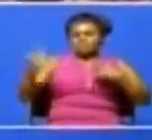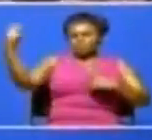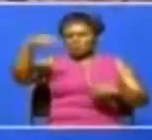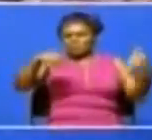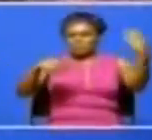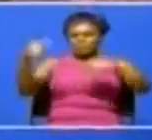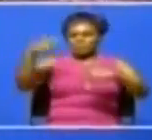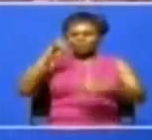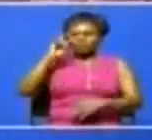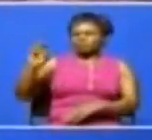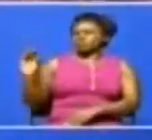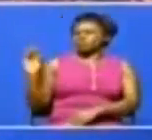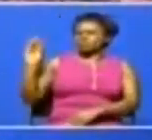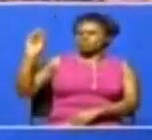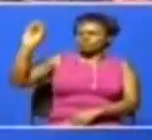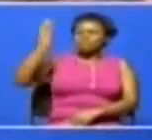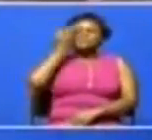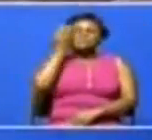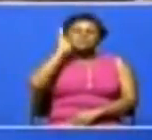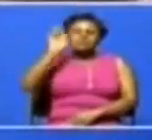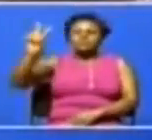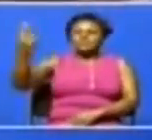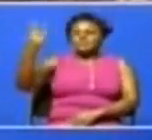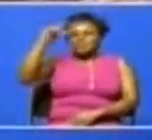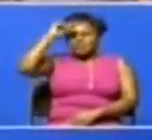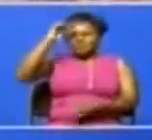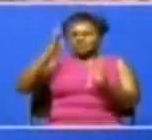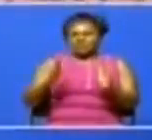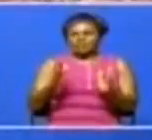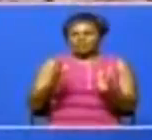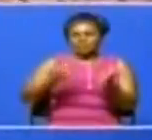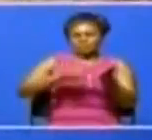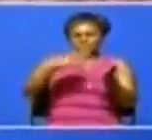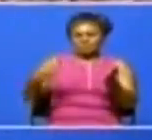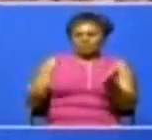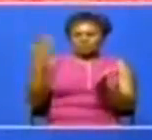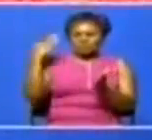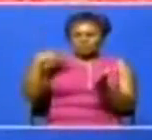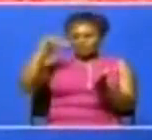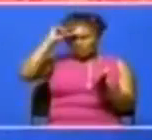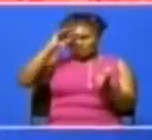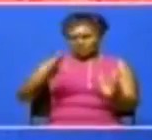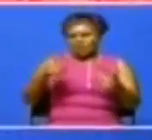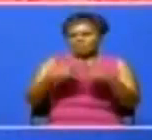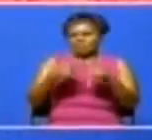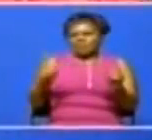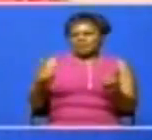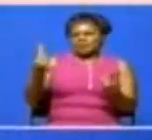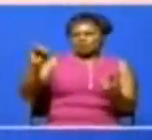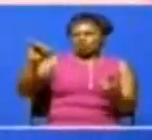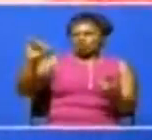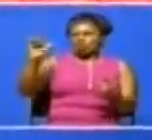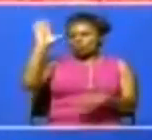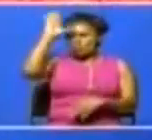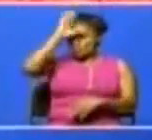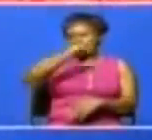the inauguration of Isiolo's second governor, Dr. Kuti, who trounced former governor Godana Doyo. However, Doyo skipped the event,